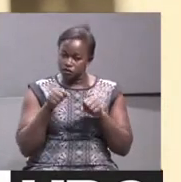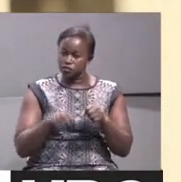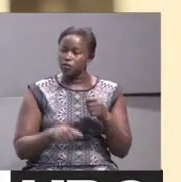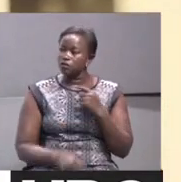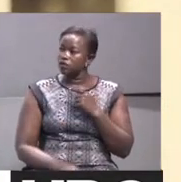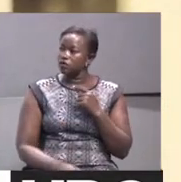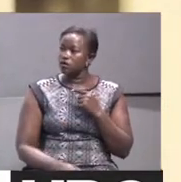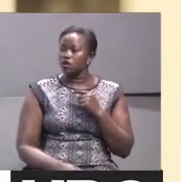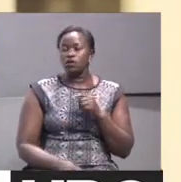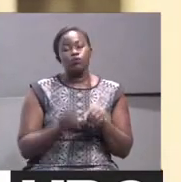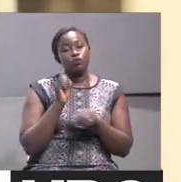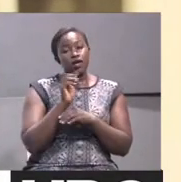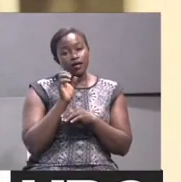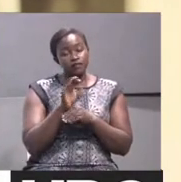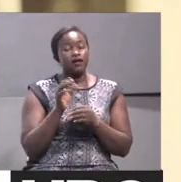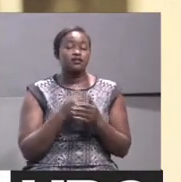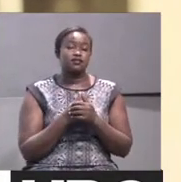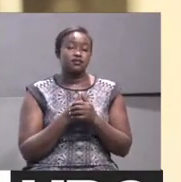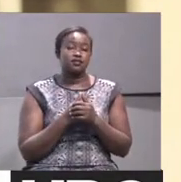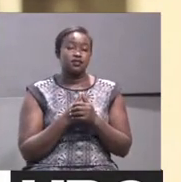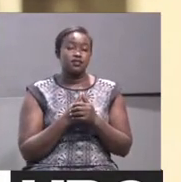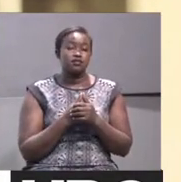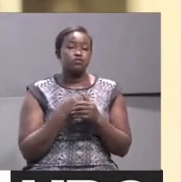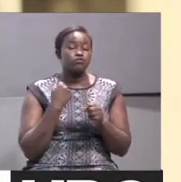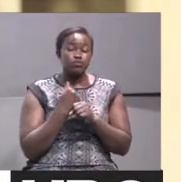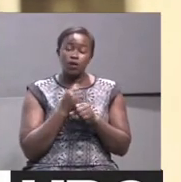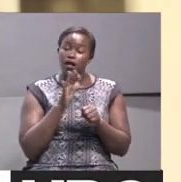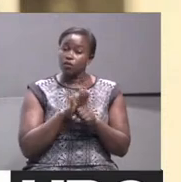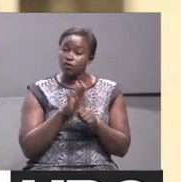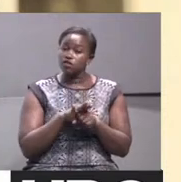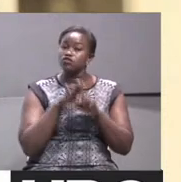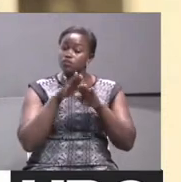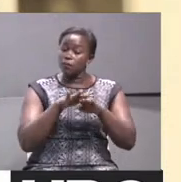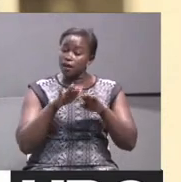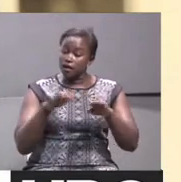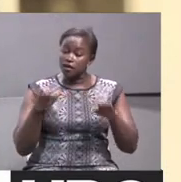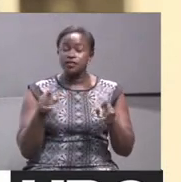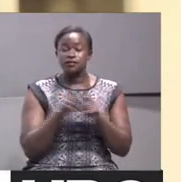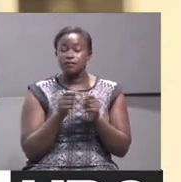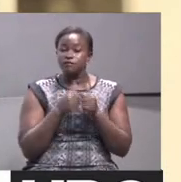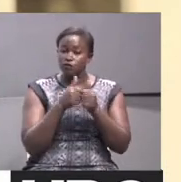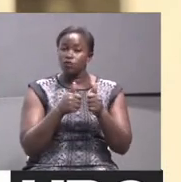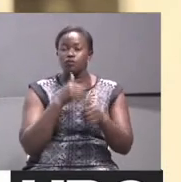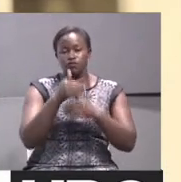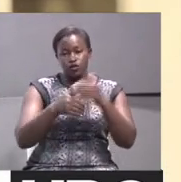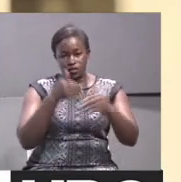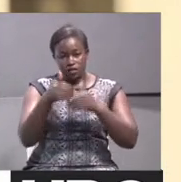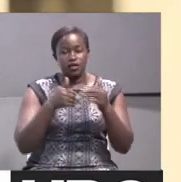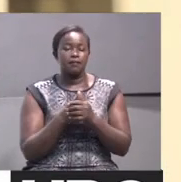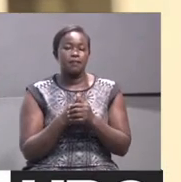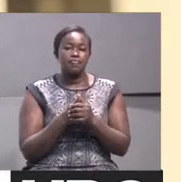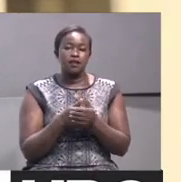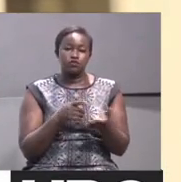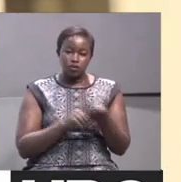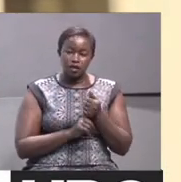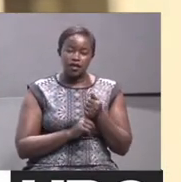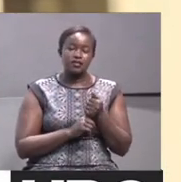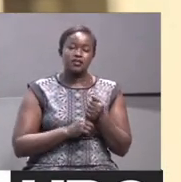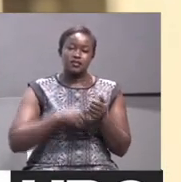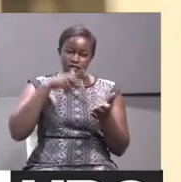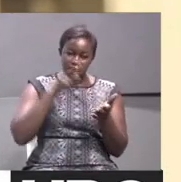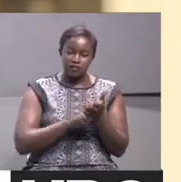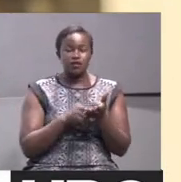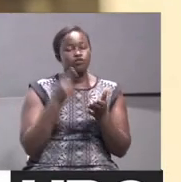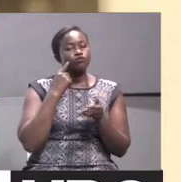them to do a lot in terms of marketing and also to follow the procedure to get certification